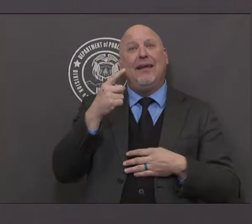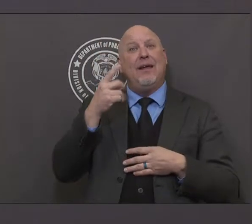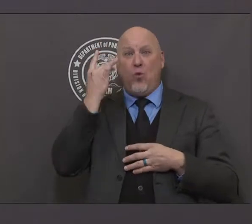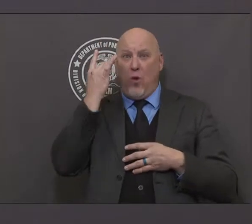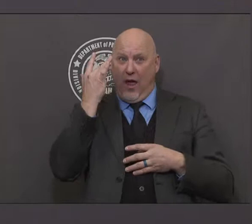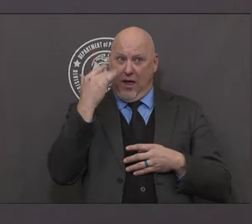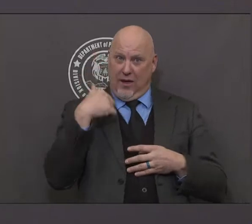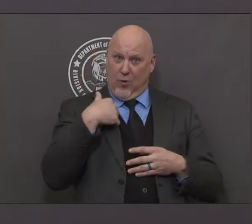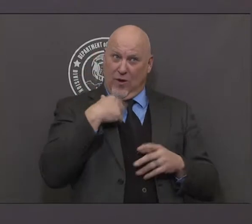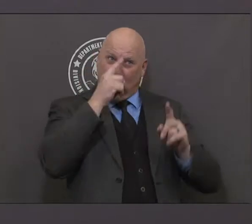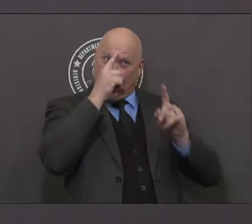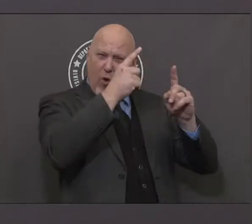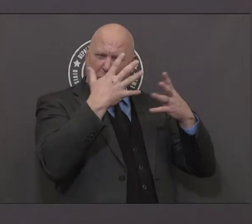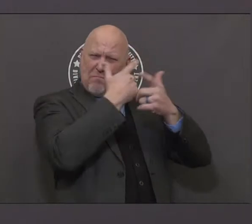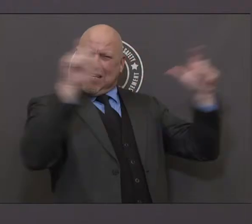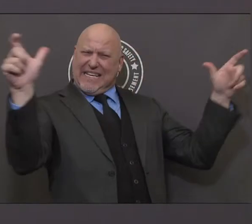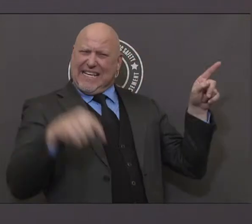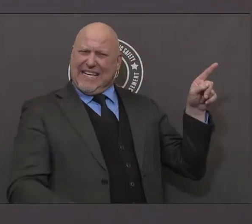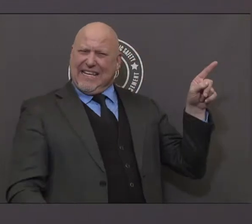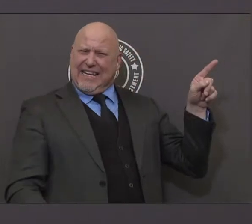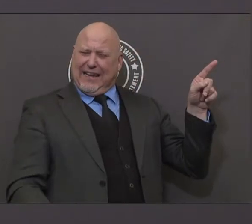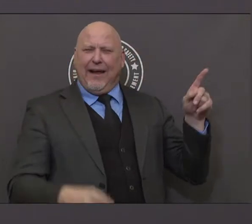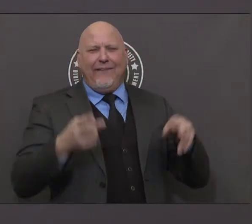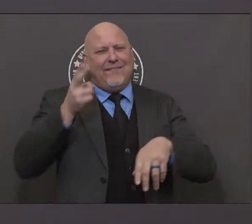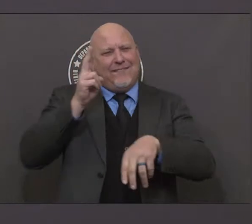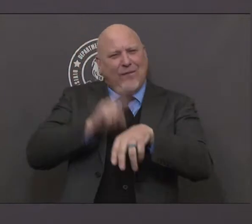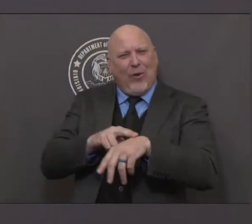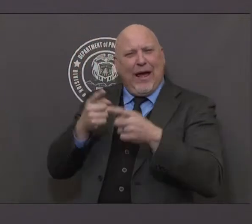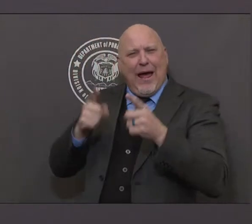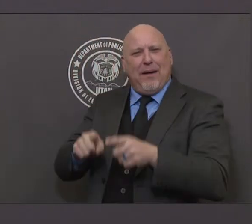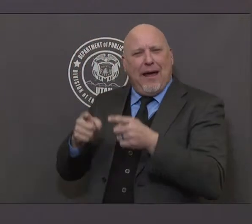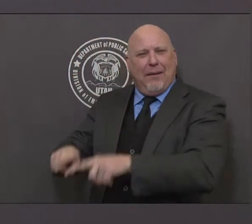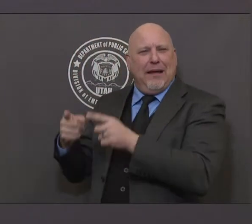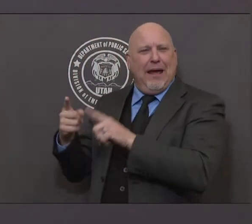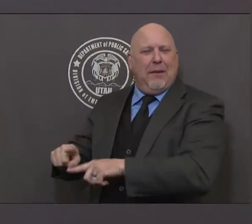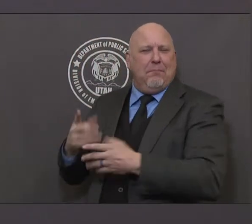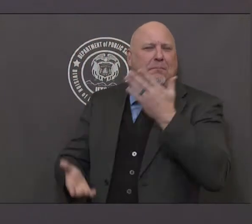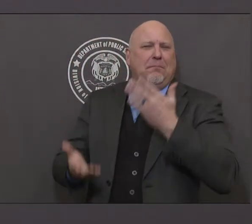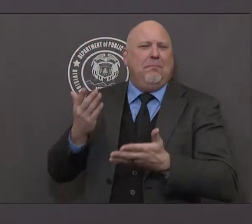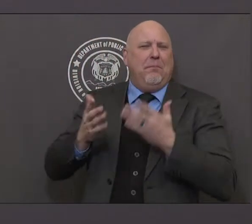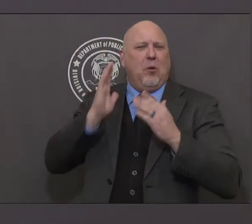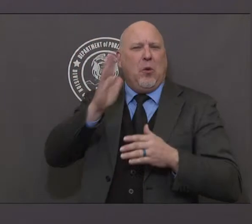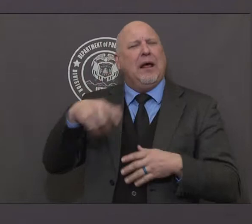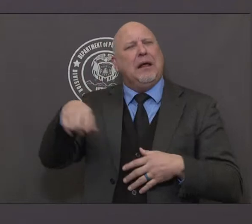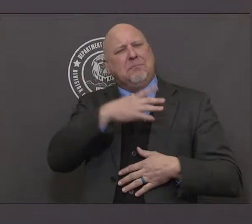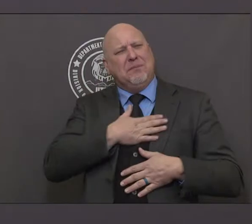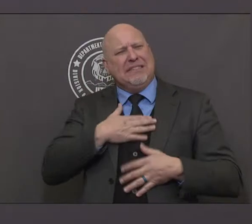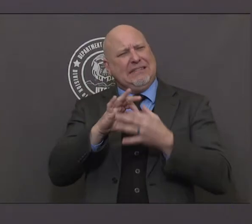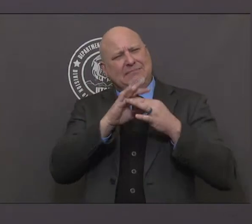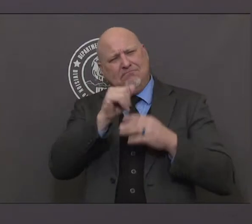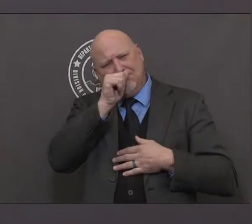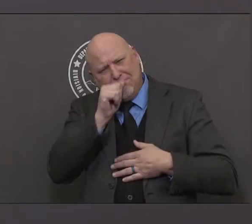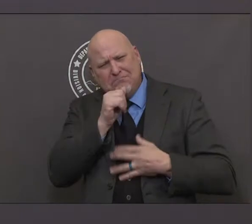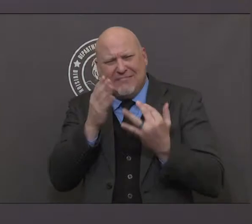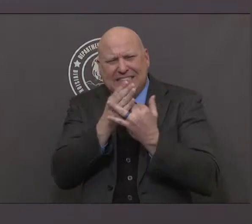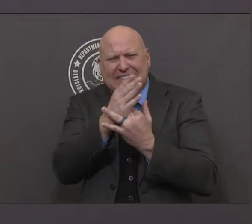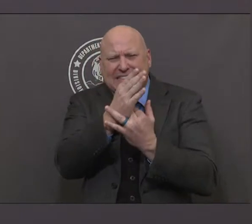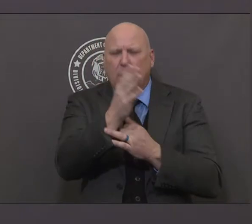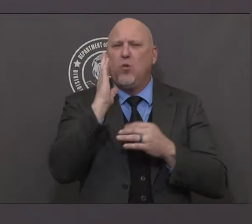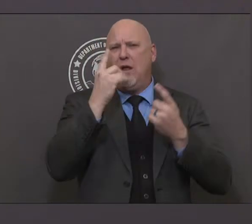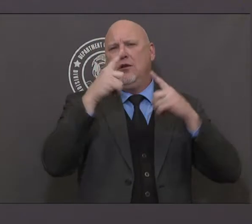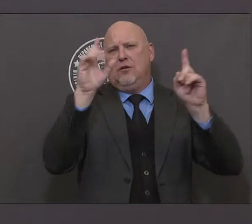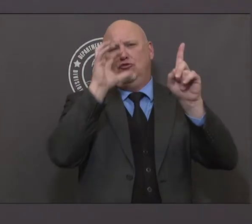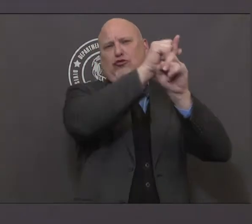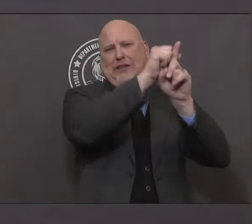and really thank the people that you come in contact with who have been working nonstop to provide these